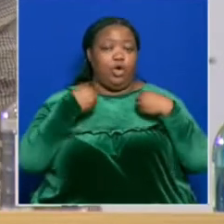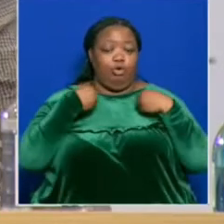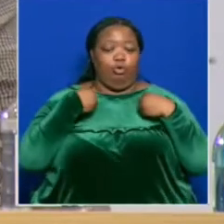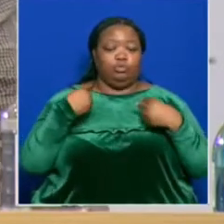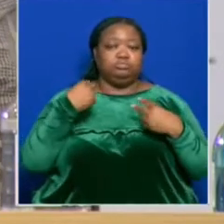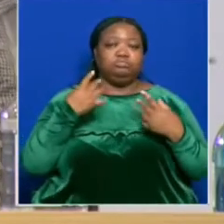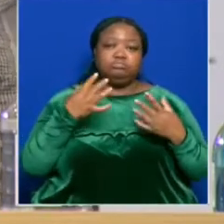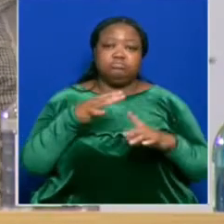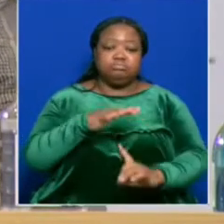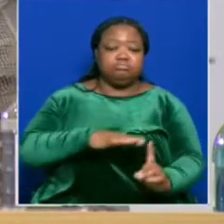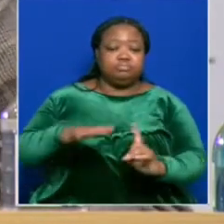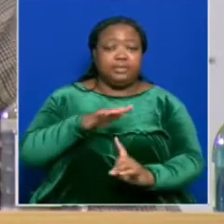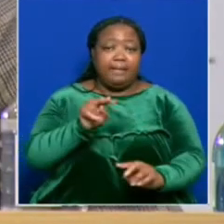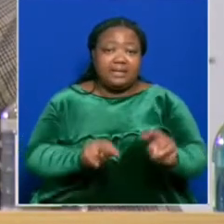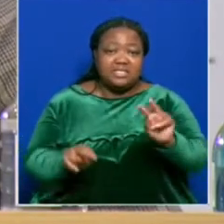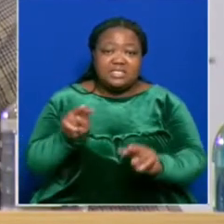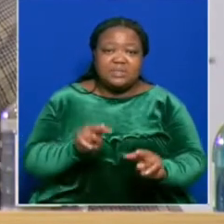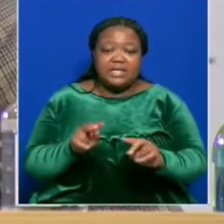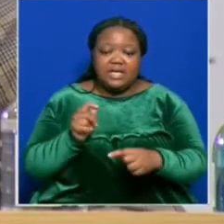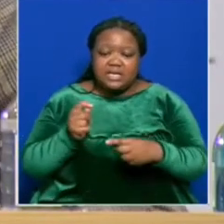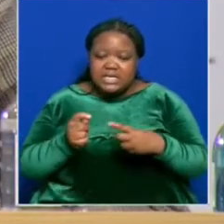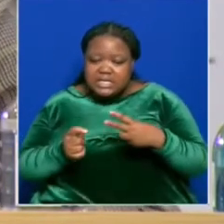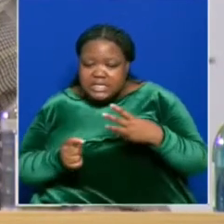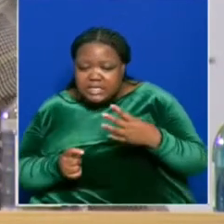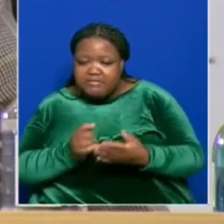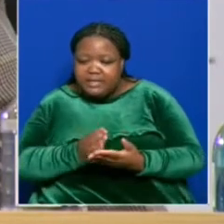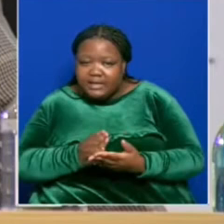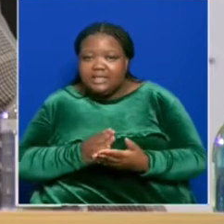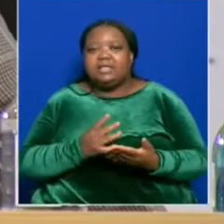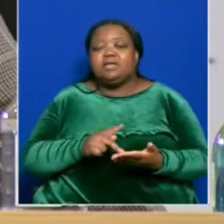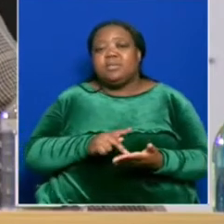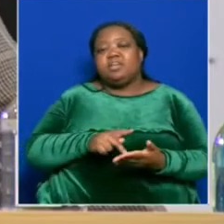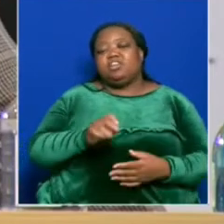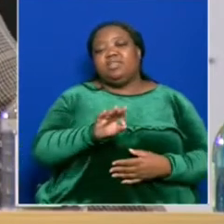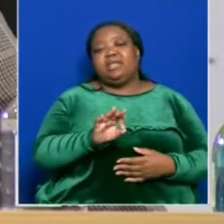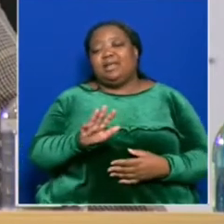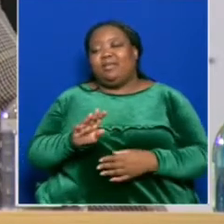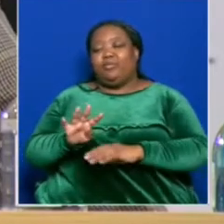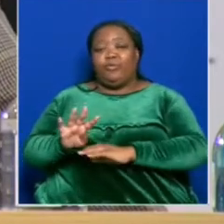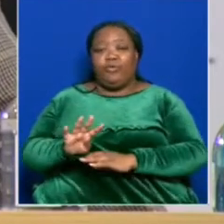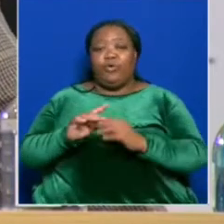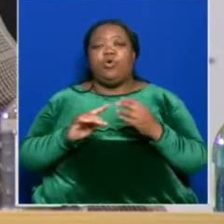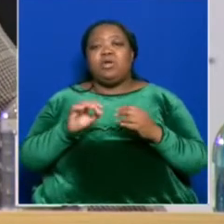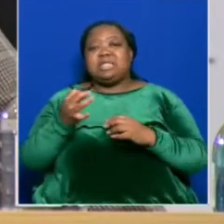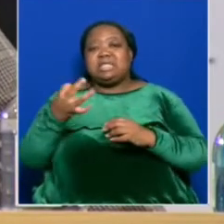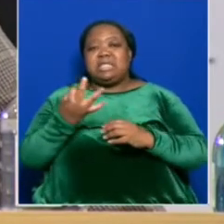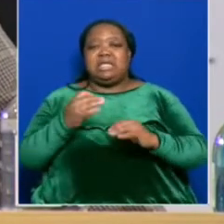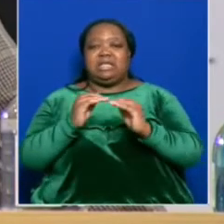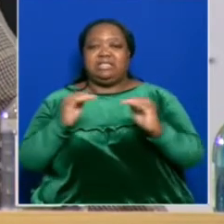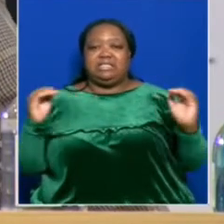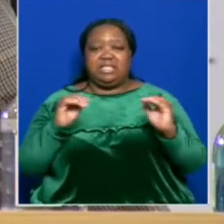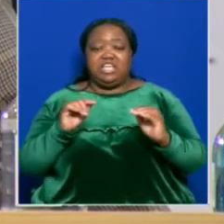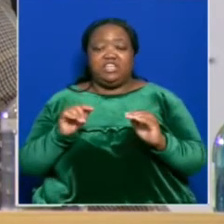they validate. I'm on page 394 now. On 394, the third stage of the probity report is to conduct